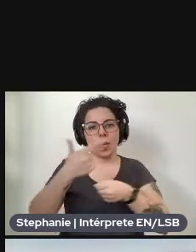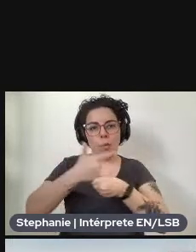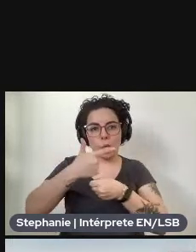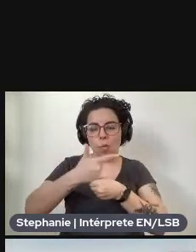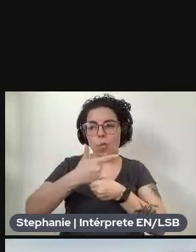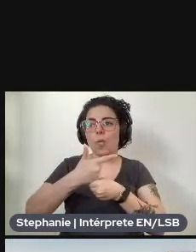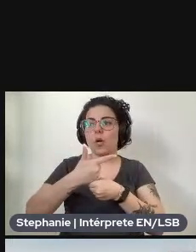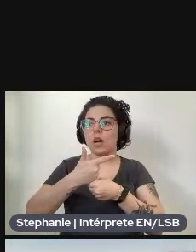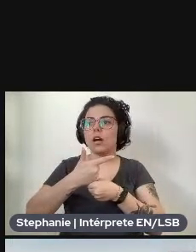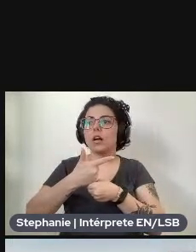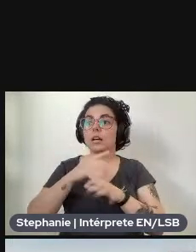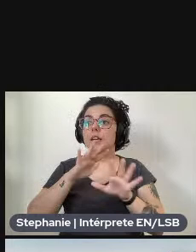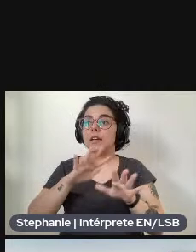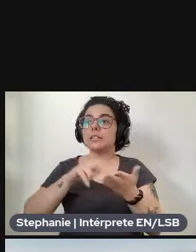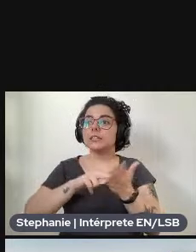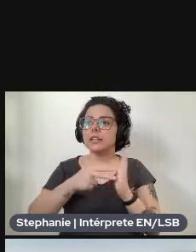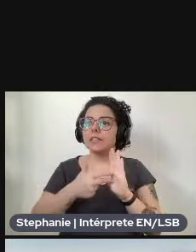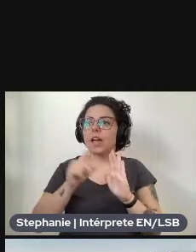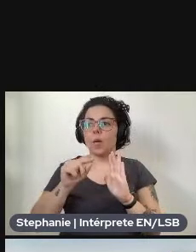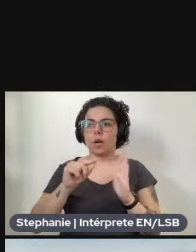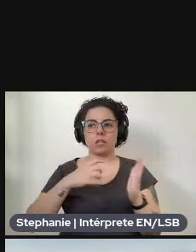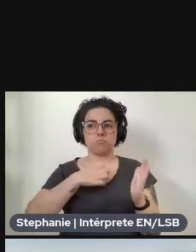and procedural meaning.